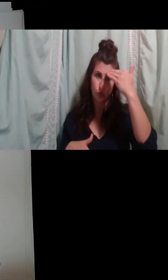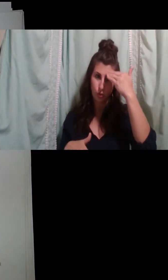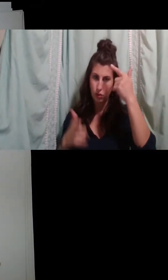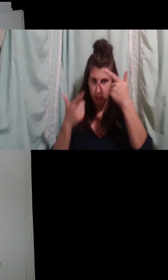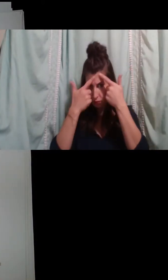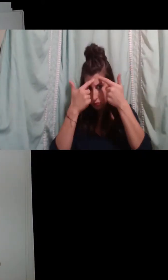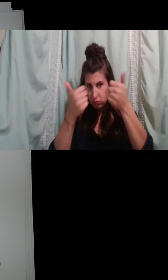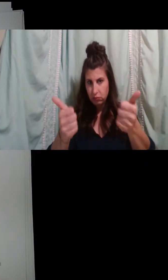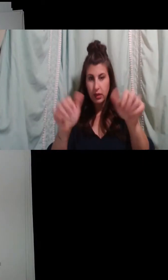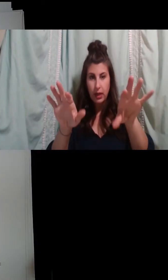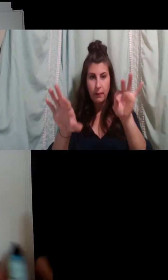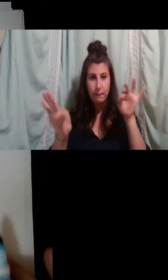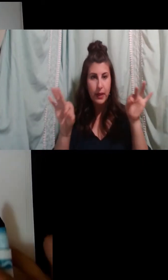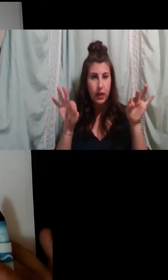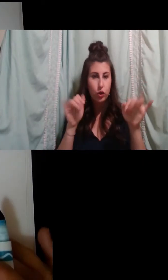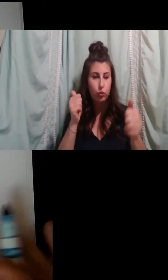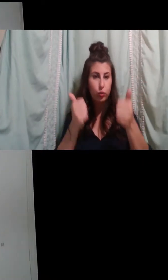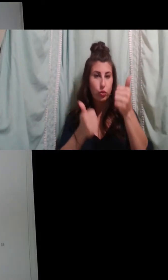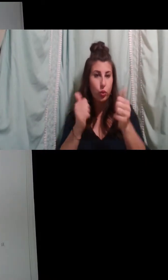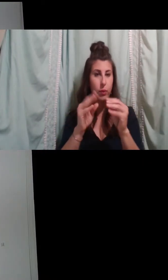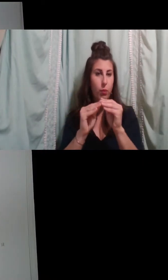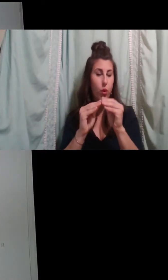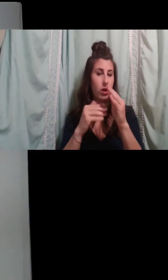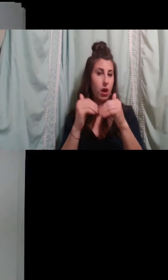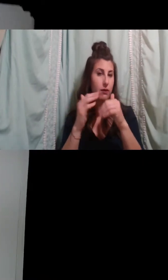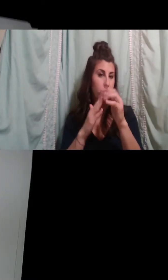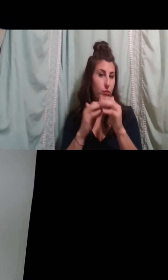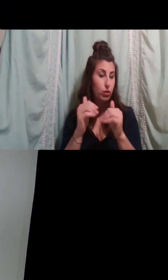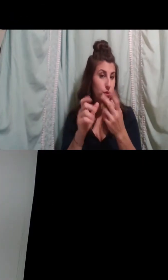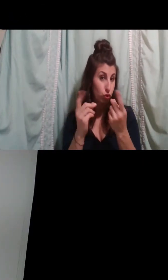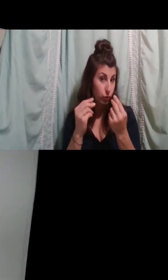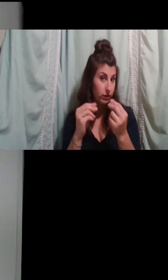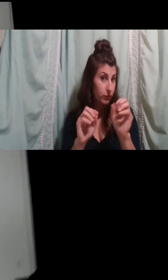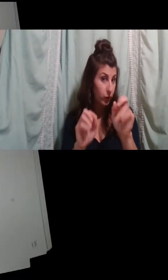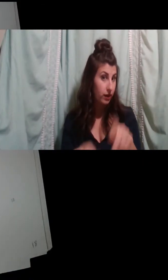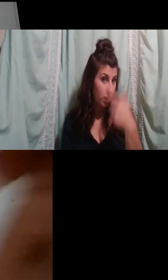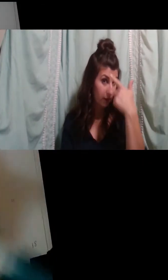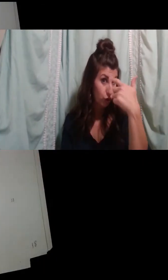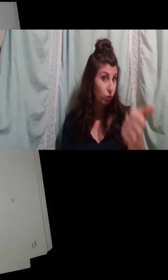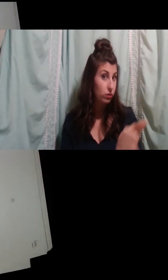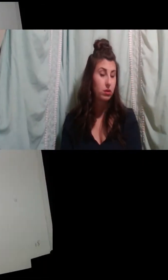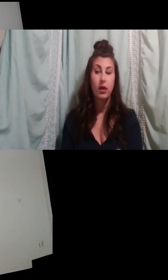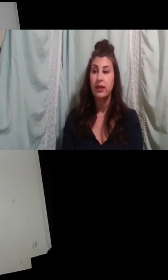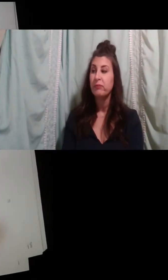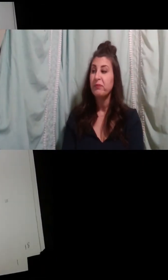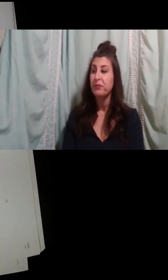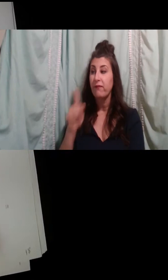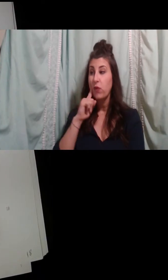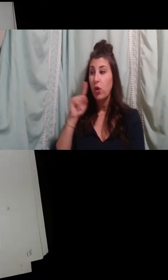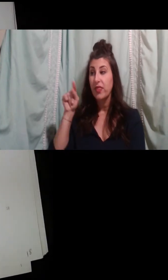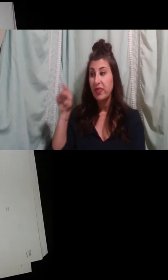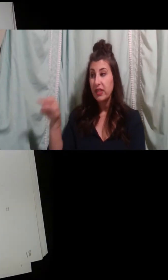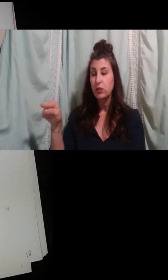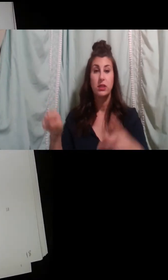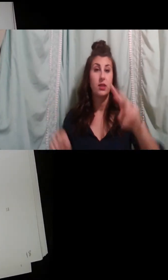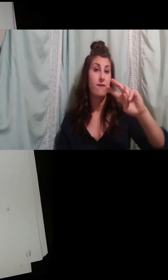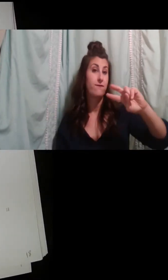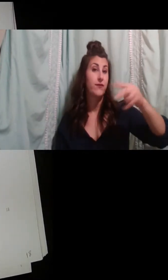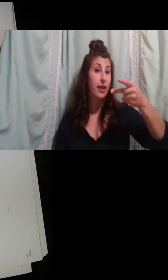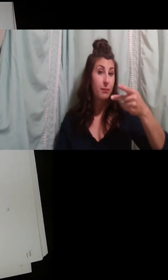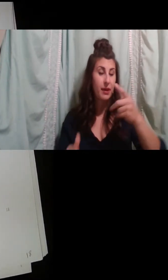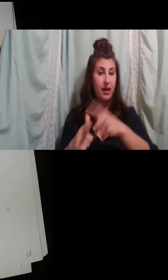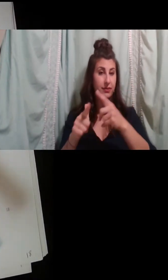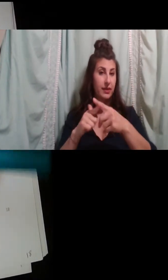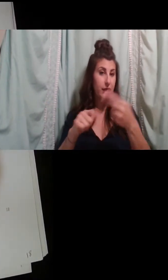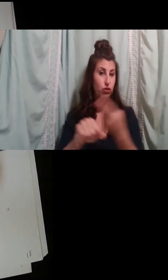you know that you can pick whichever way you're most comfortable with. Okay, so for this one, it says